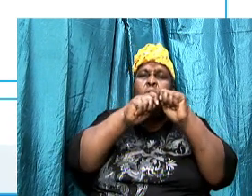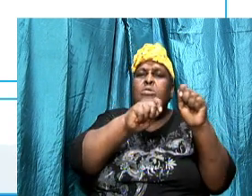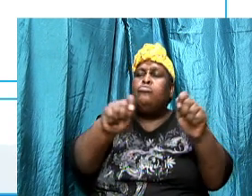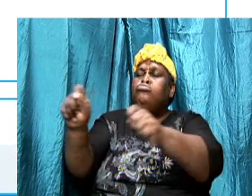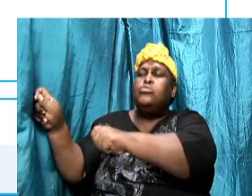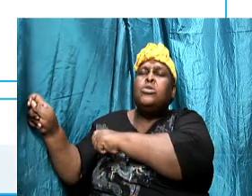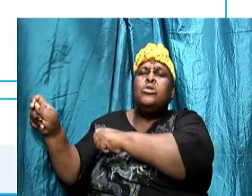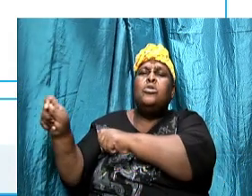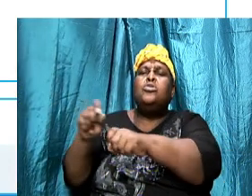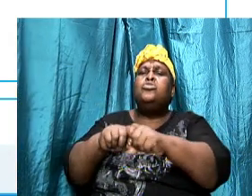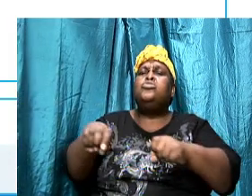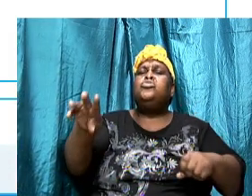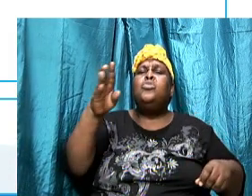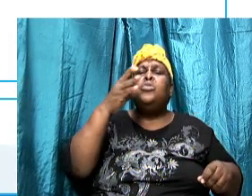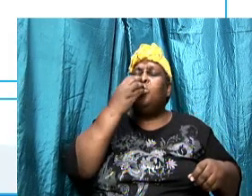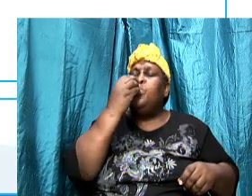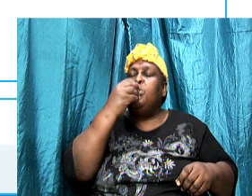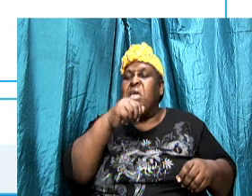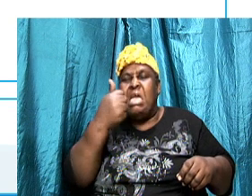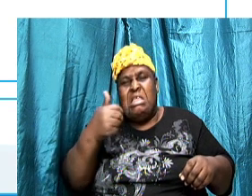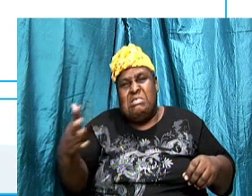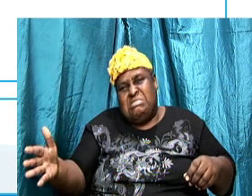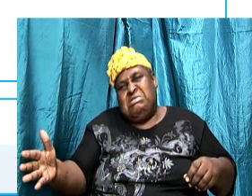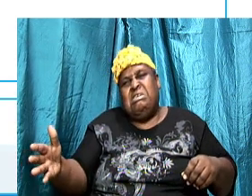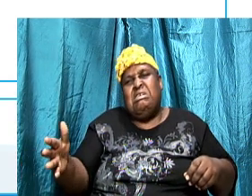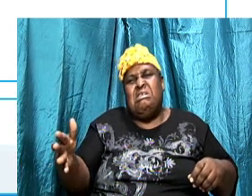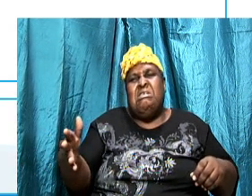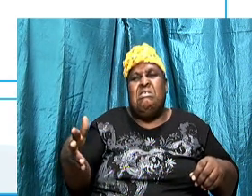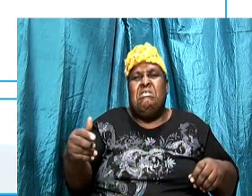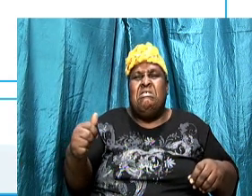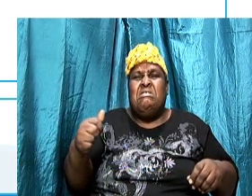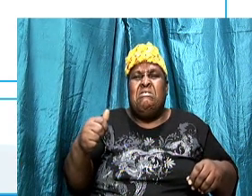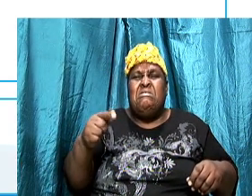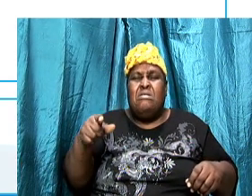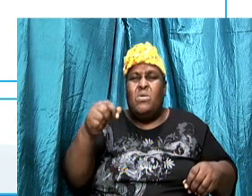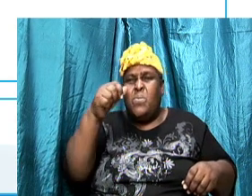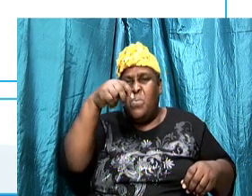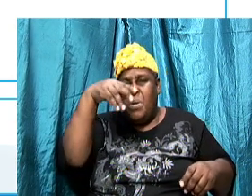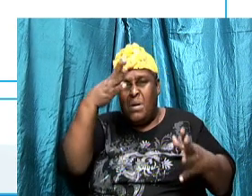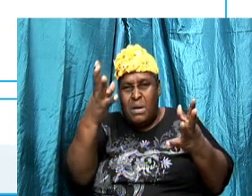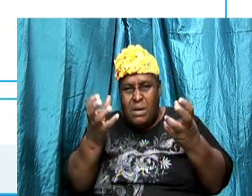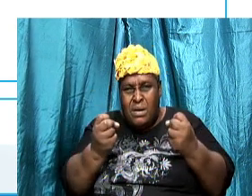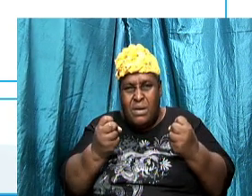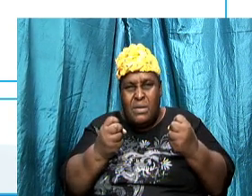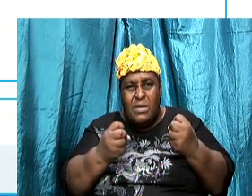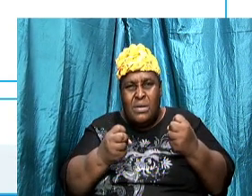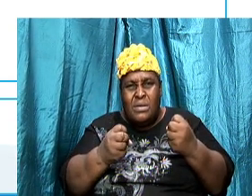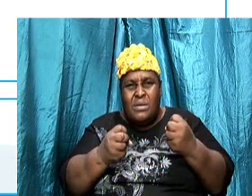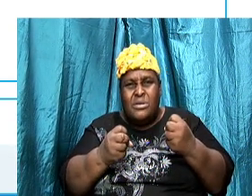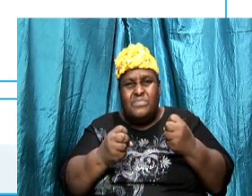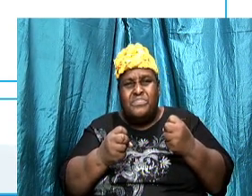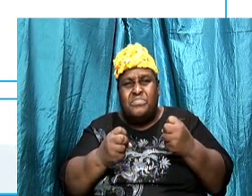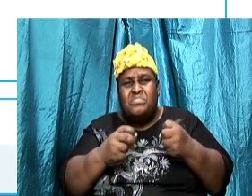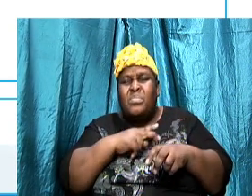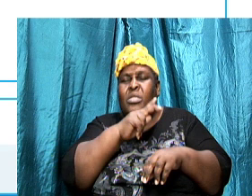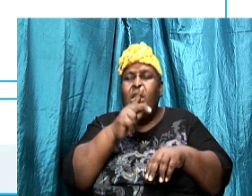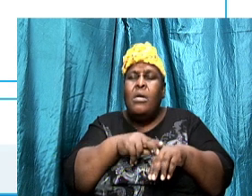wants as he treadeth out the corn. And Paul was saying that even though back then